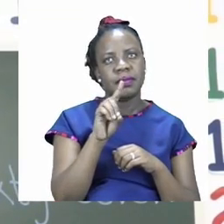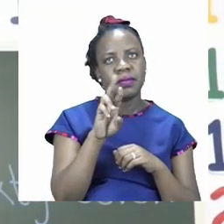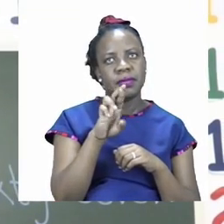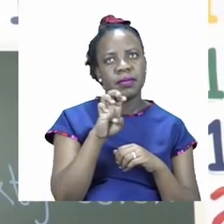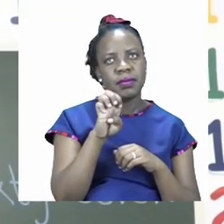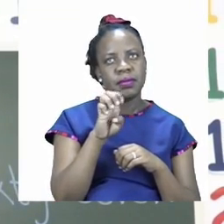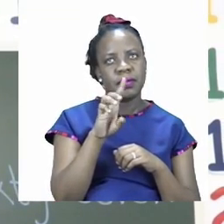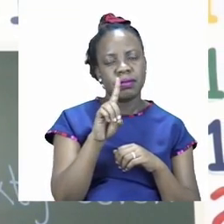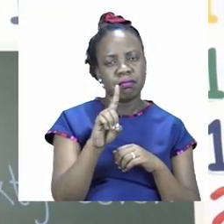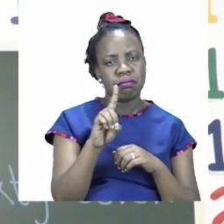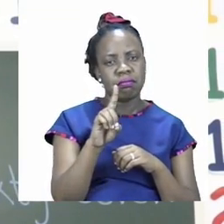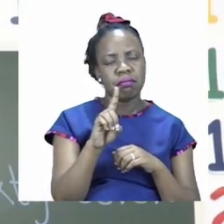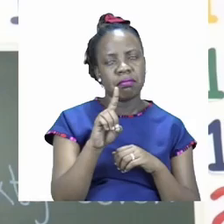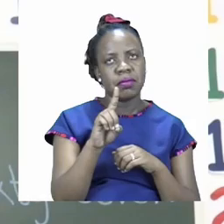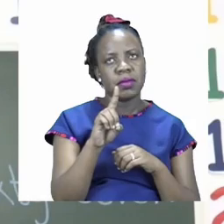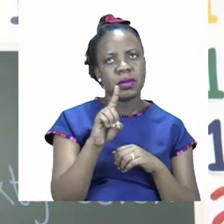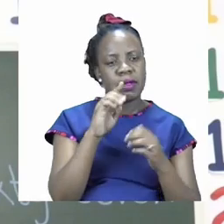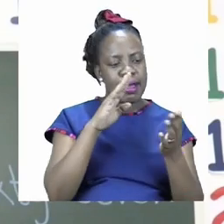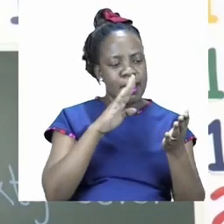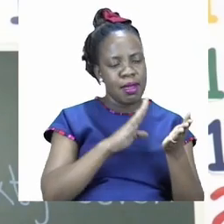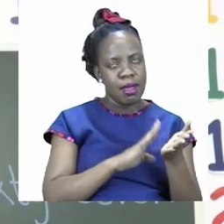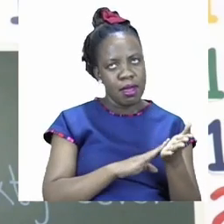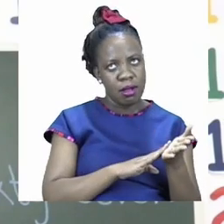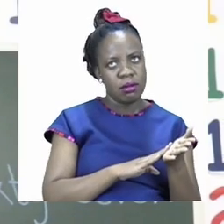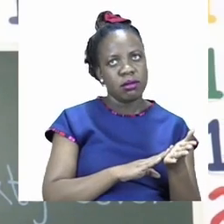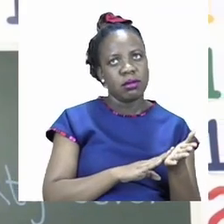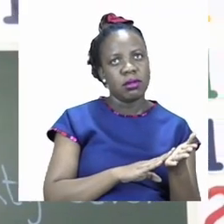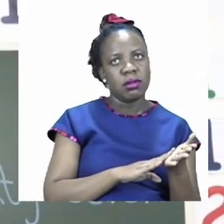say 700 and,